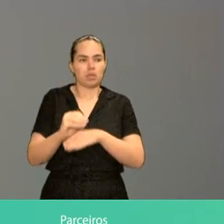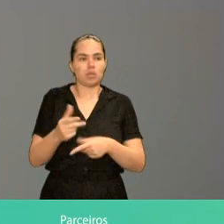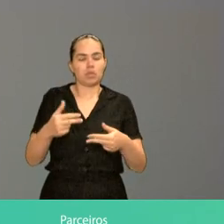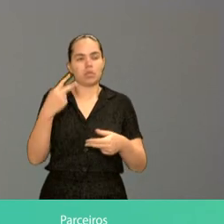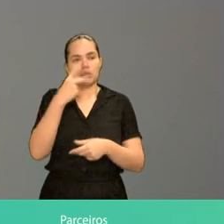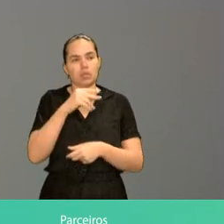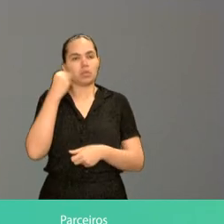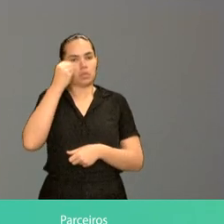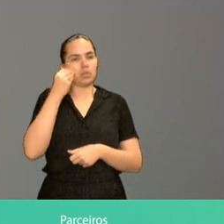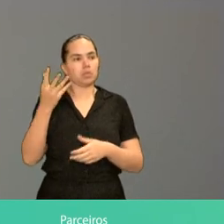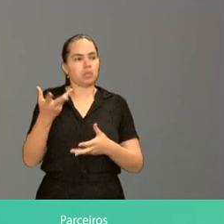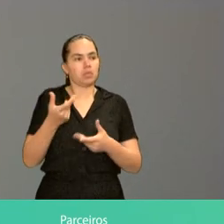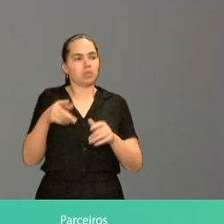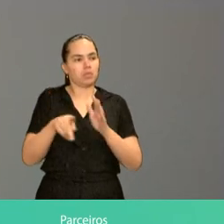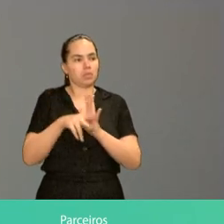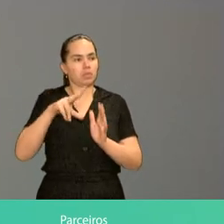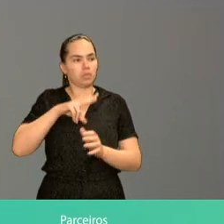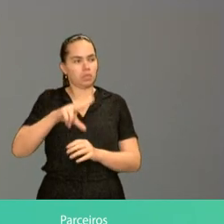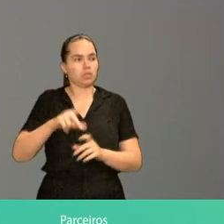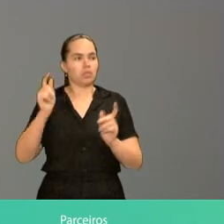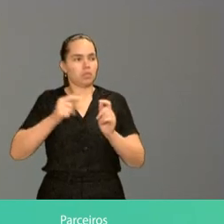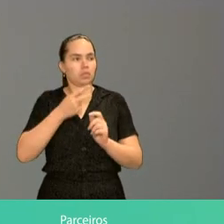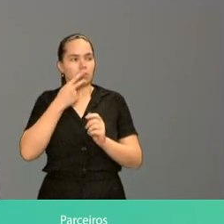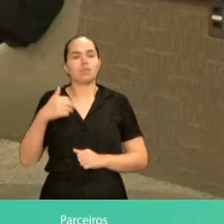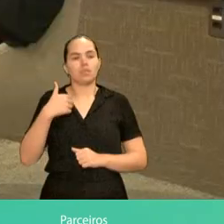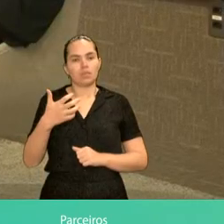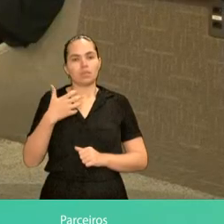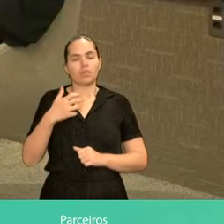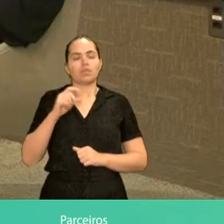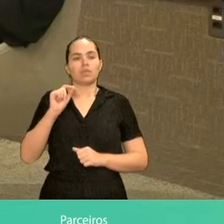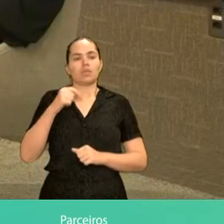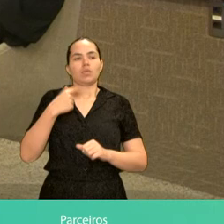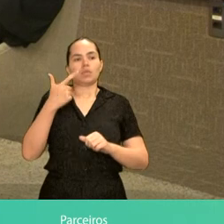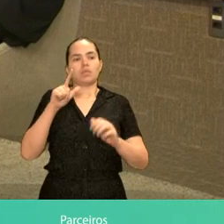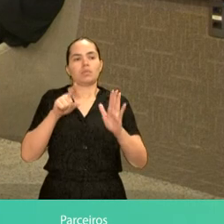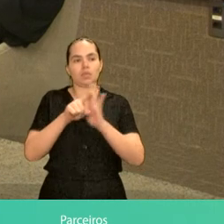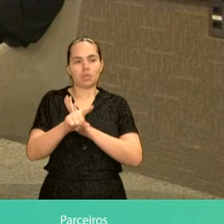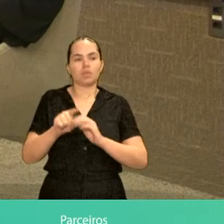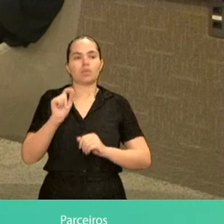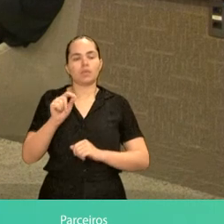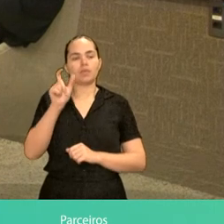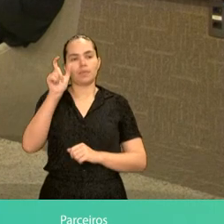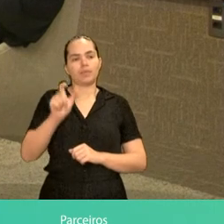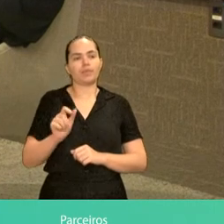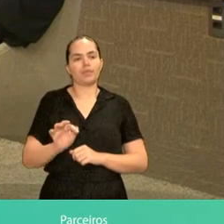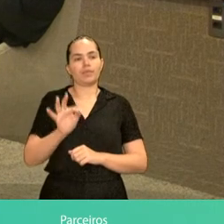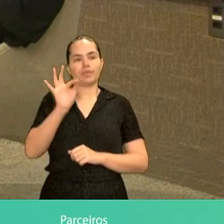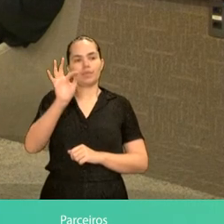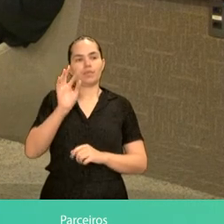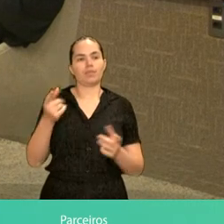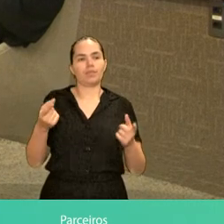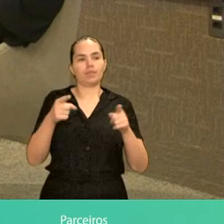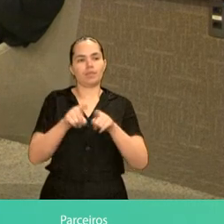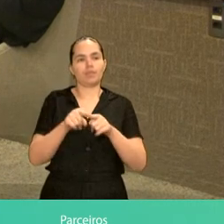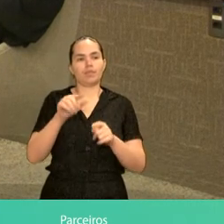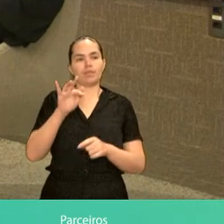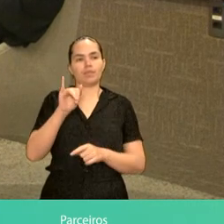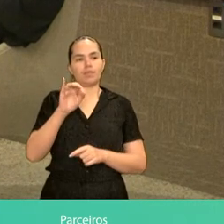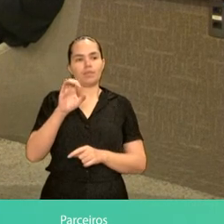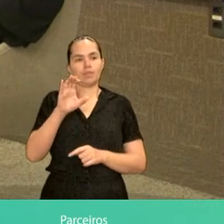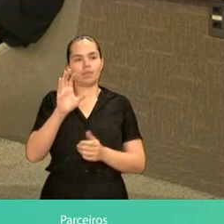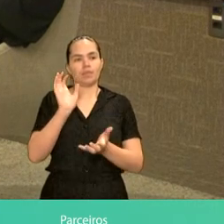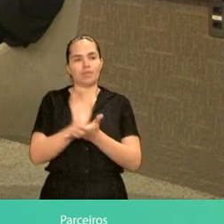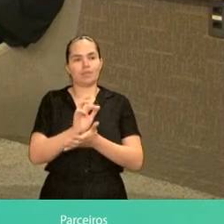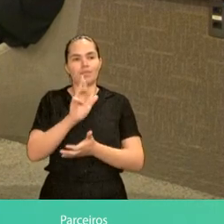I would be... It would be nice to exchange with someone about Portugal. Okay,